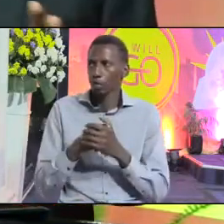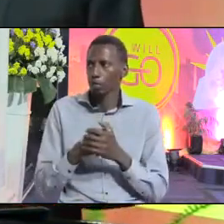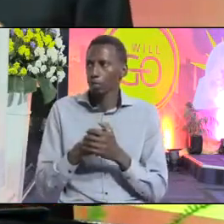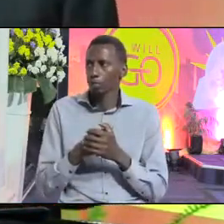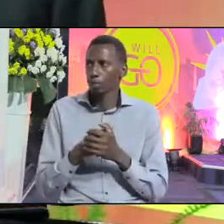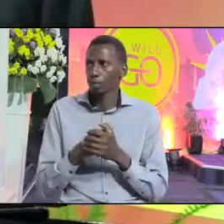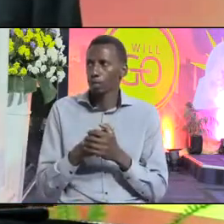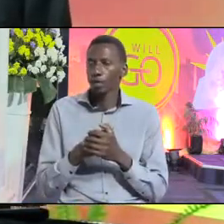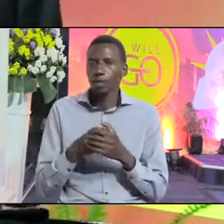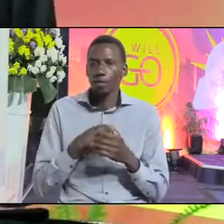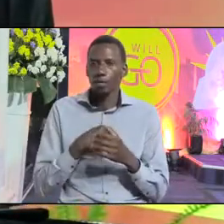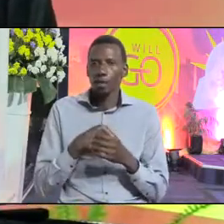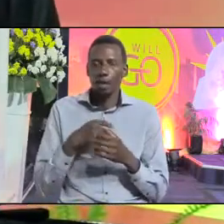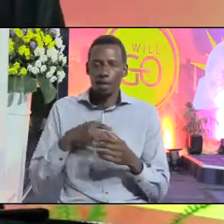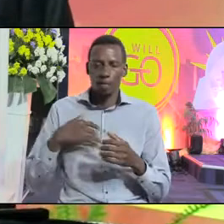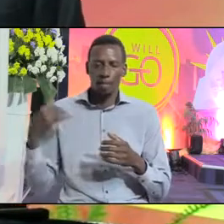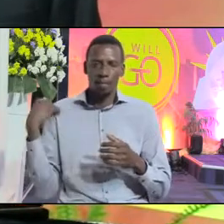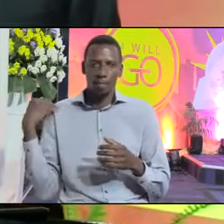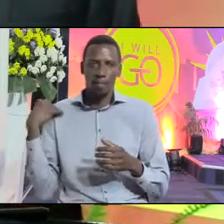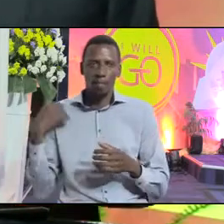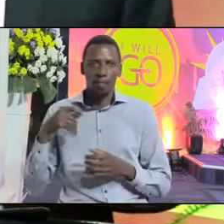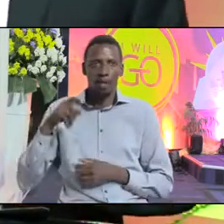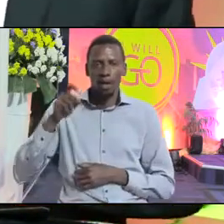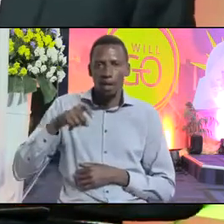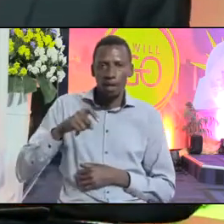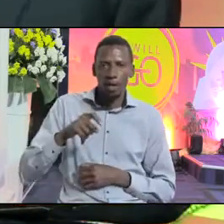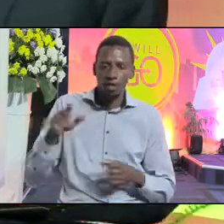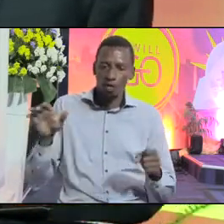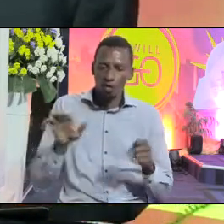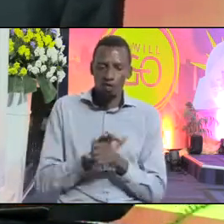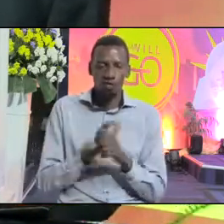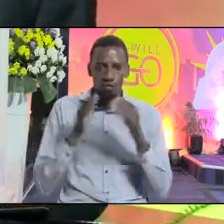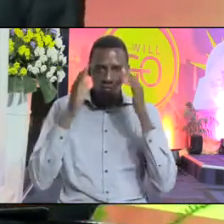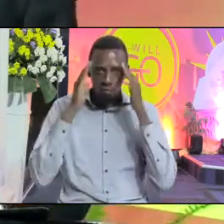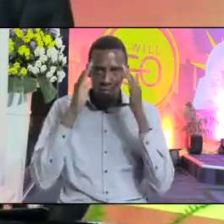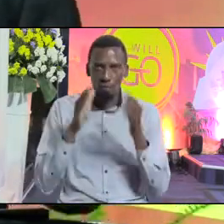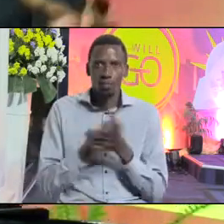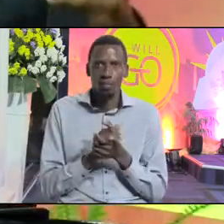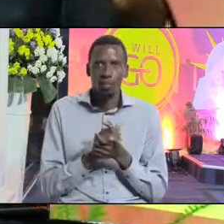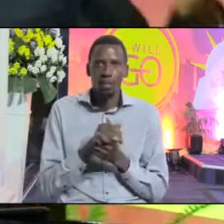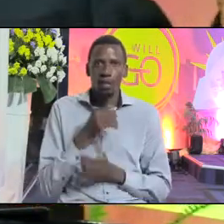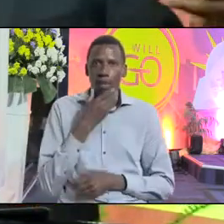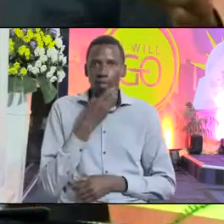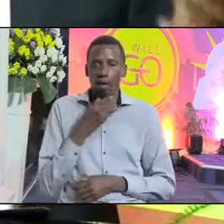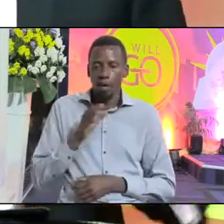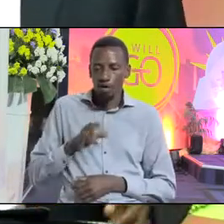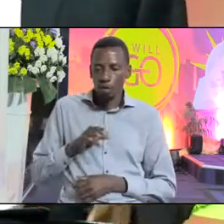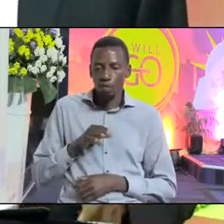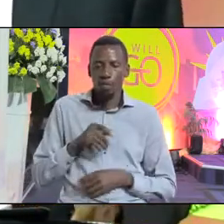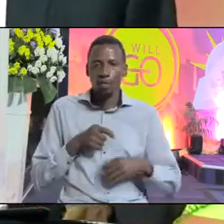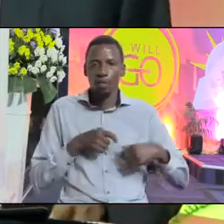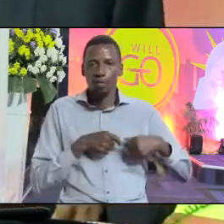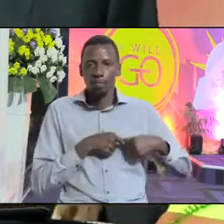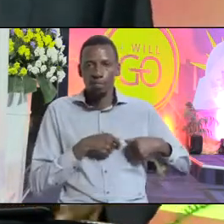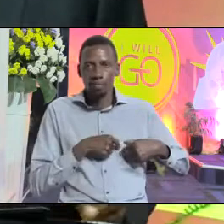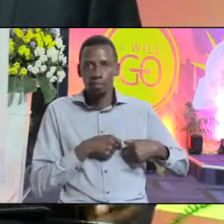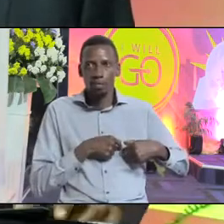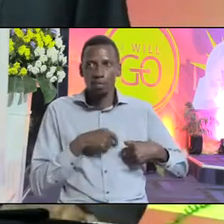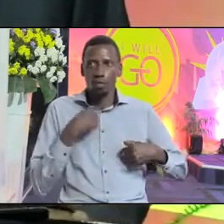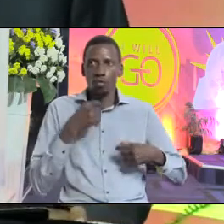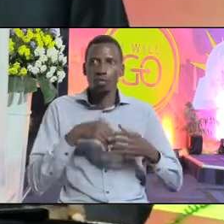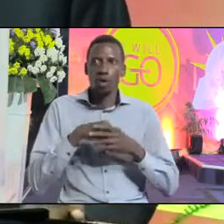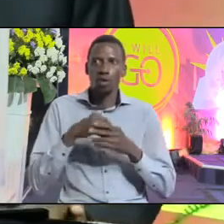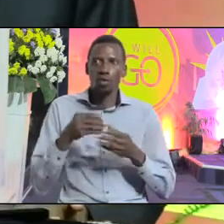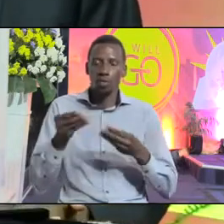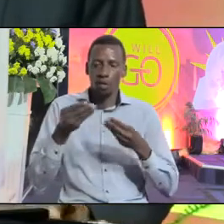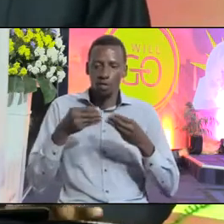the full attention. If the deacons and deaconesses can, those on the outside who are giving us a little competition.